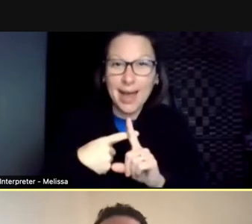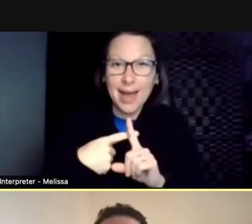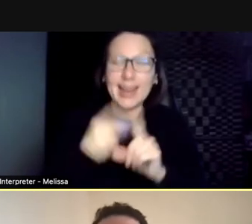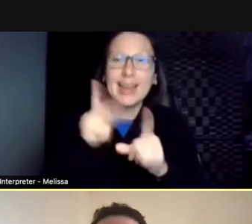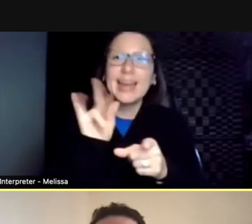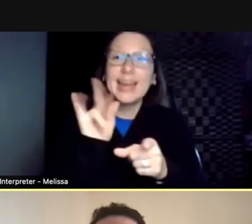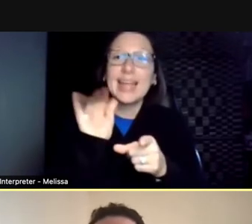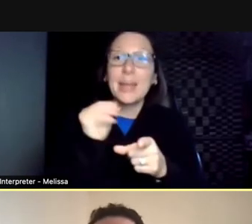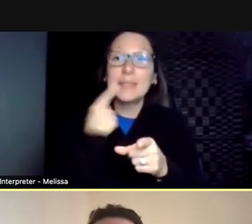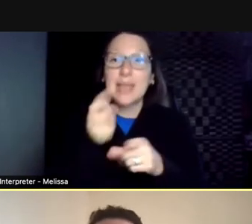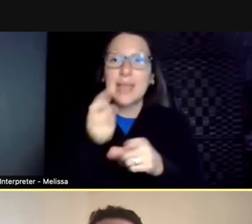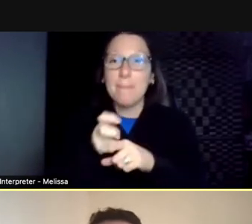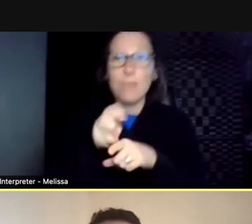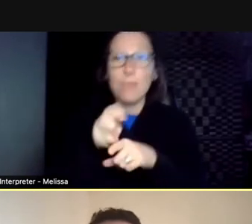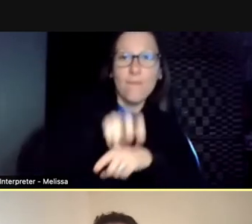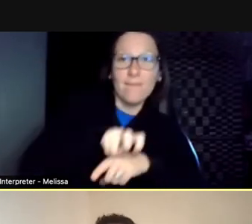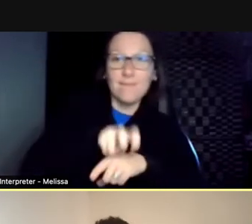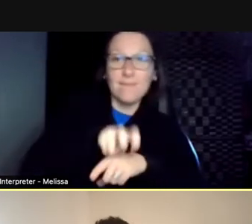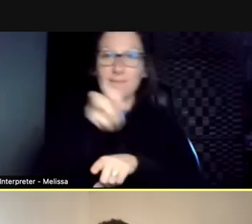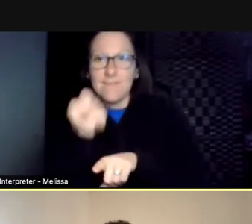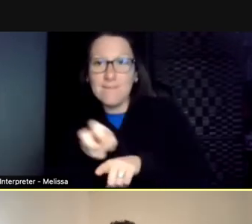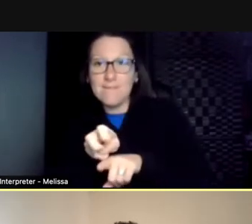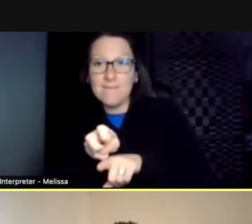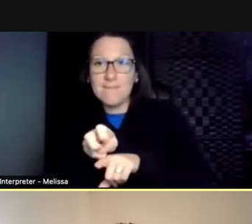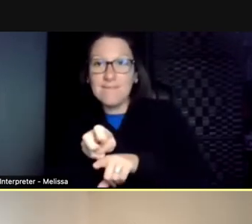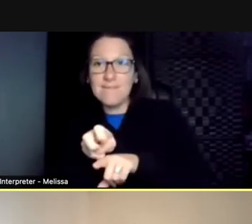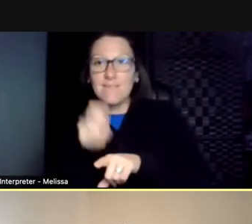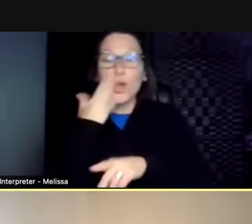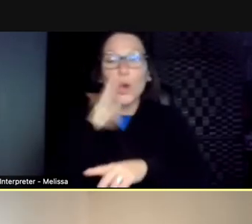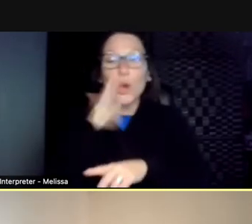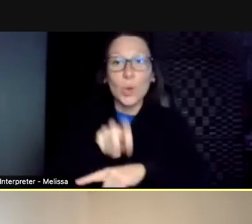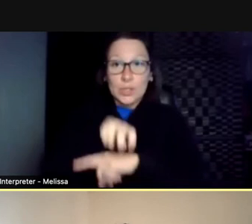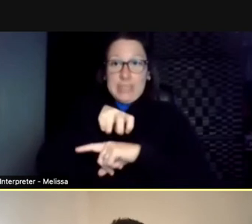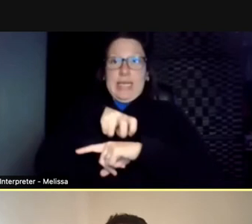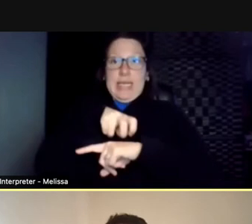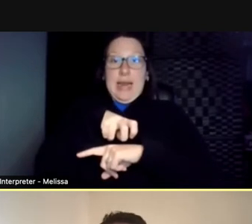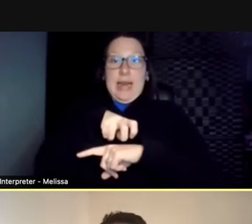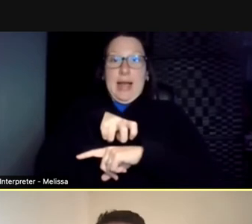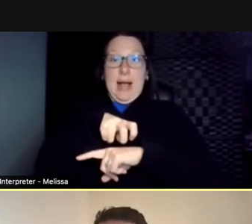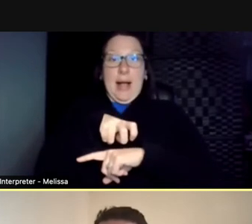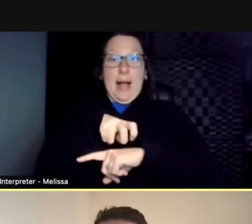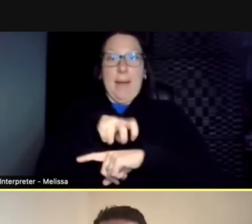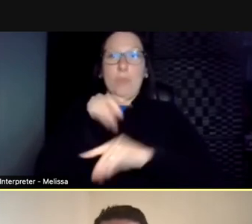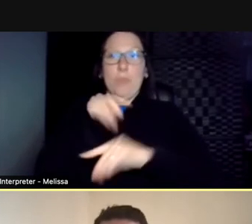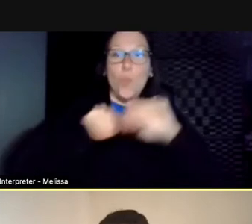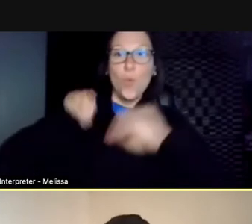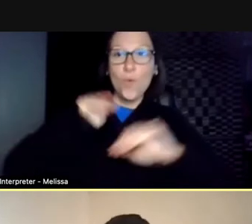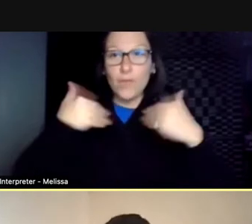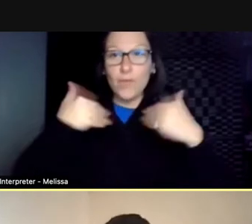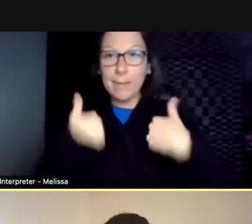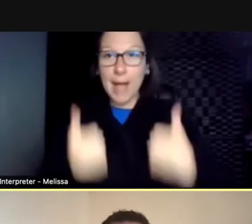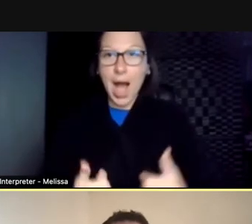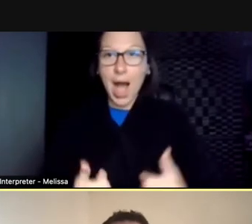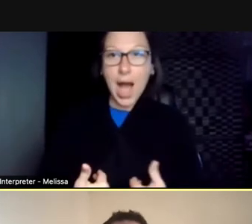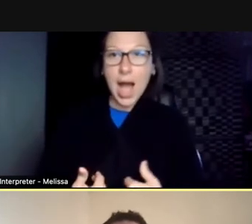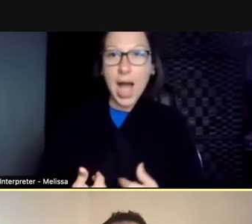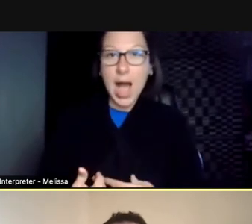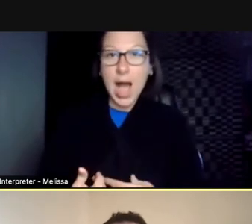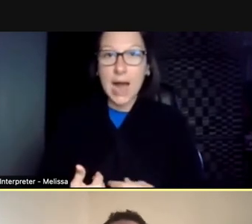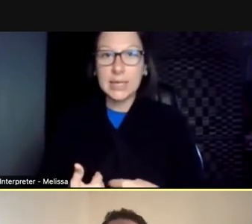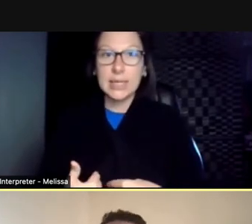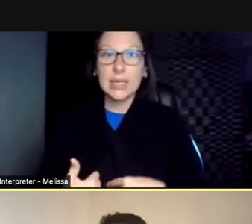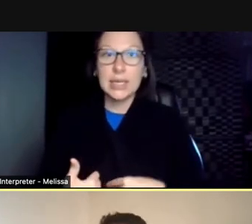your position. It's probably the first thing that you do. You sit up in your seat, you move your body in a way to get